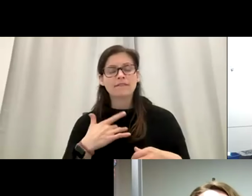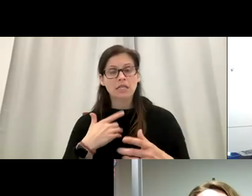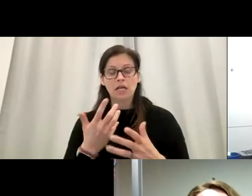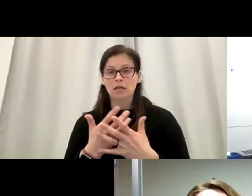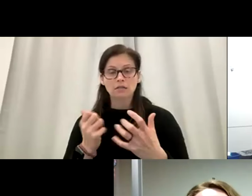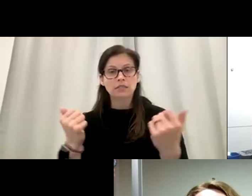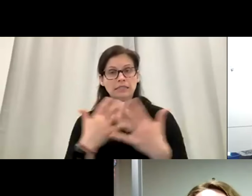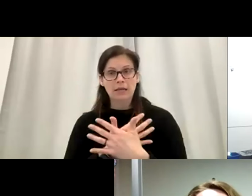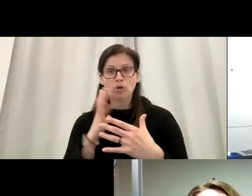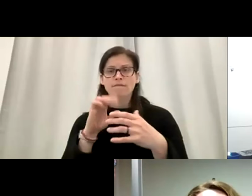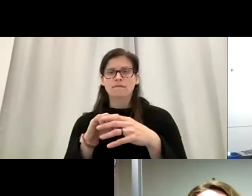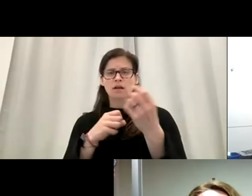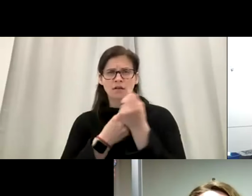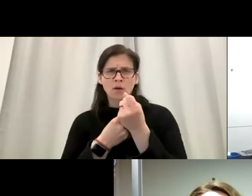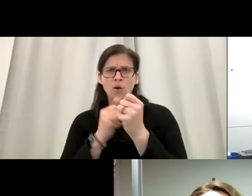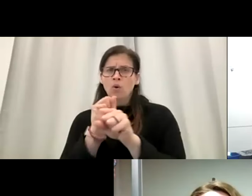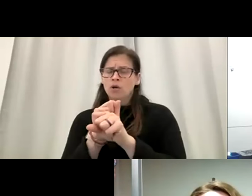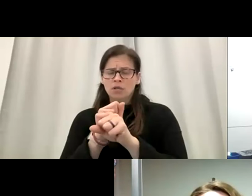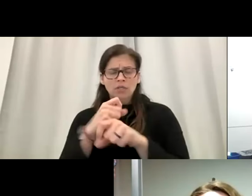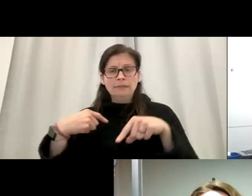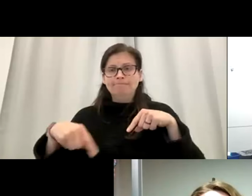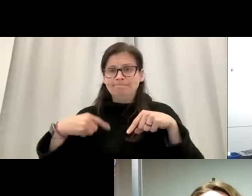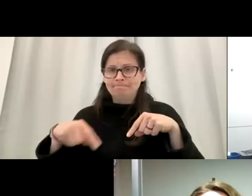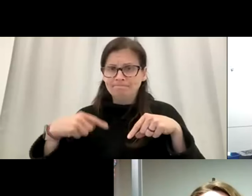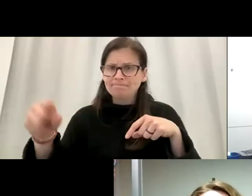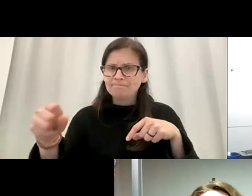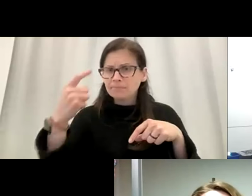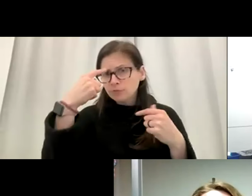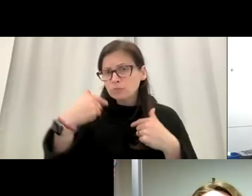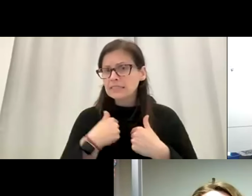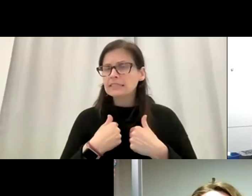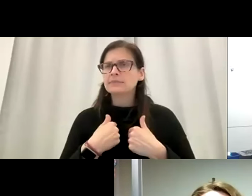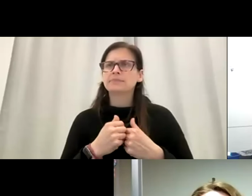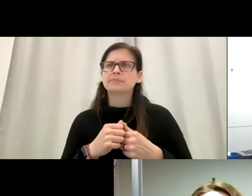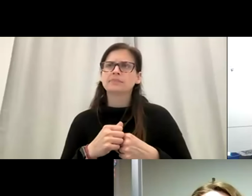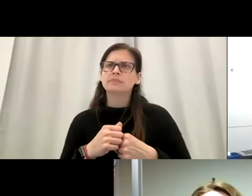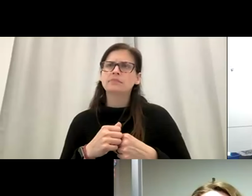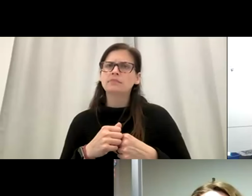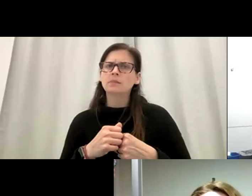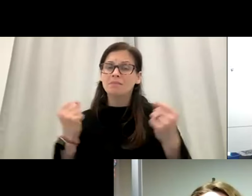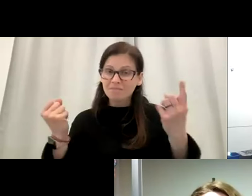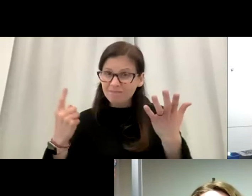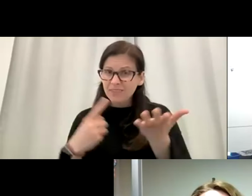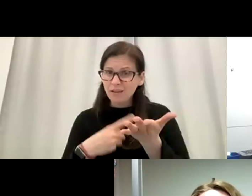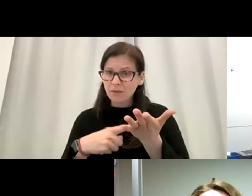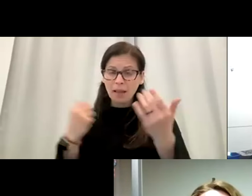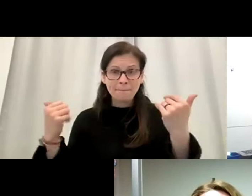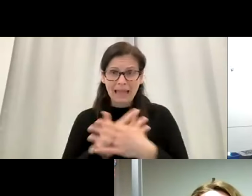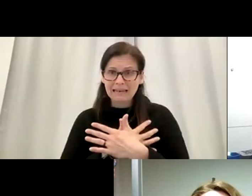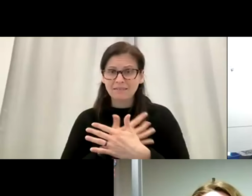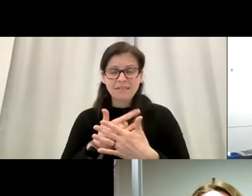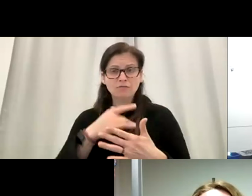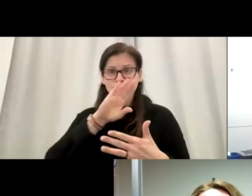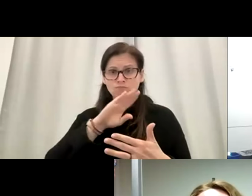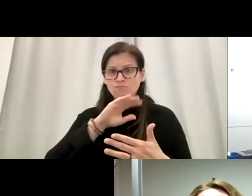get involved in advocacy work. It's scary. I think for me, like I always, there are times where I do panic and get frustrated. I think it's